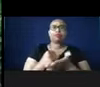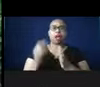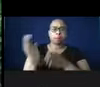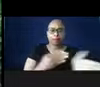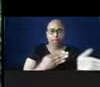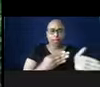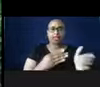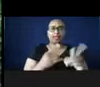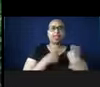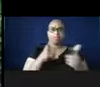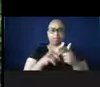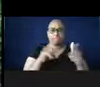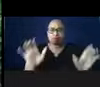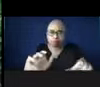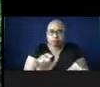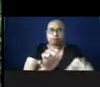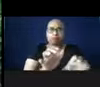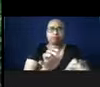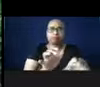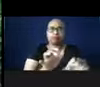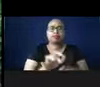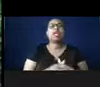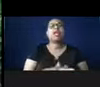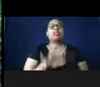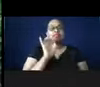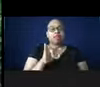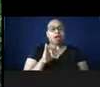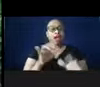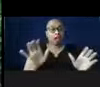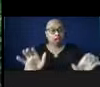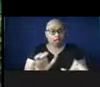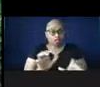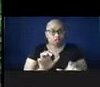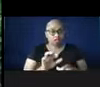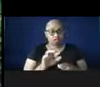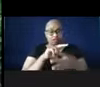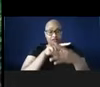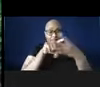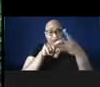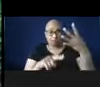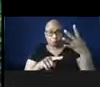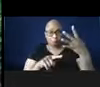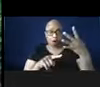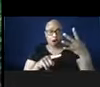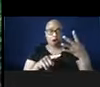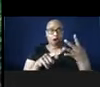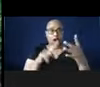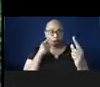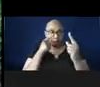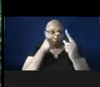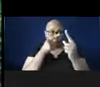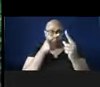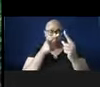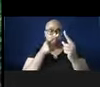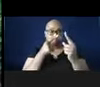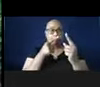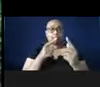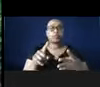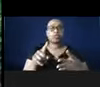Within that priorities and actions document, there's four emphasis areas. Two that relate to